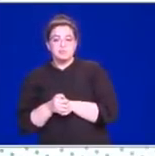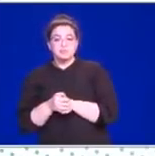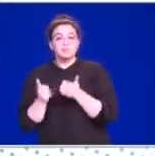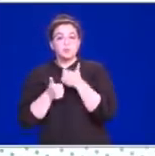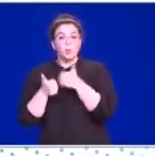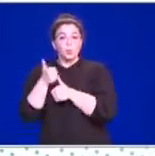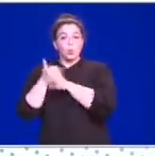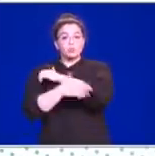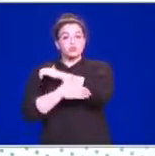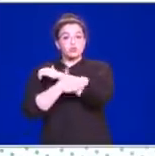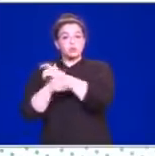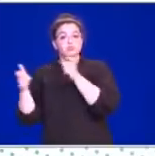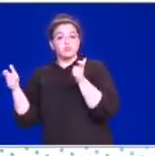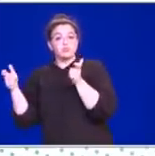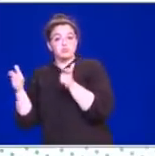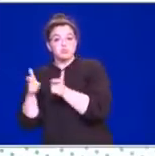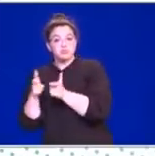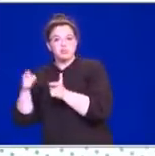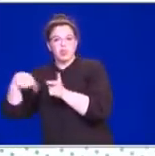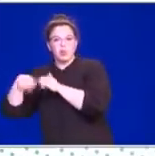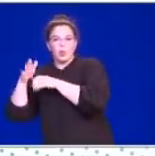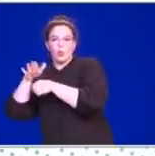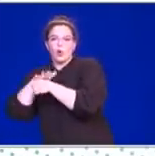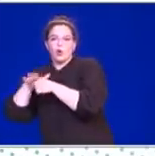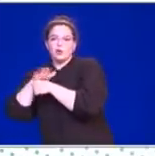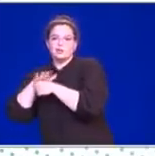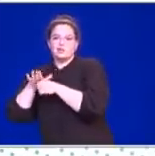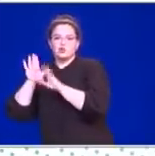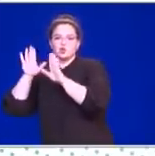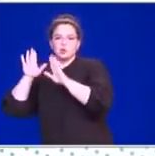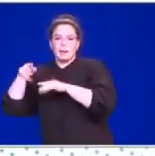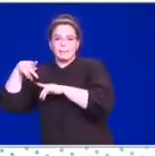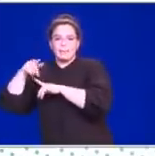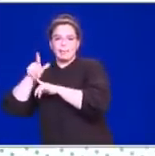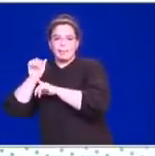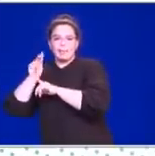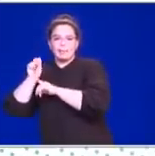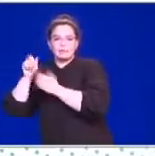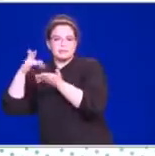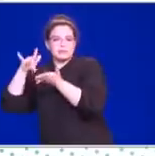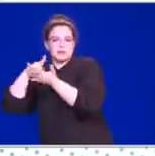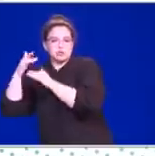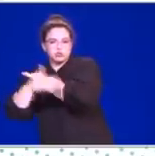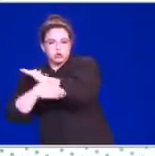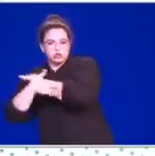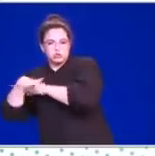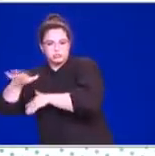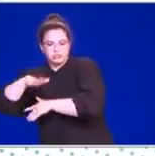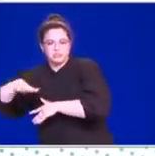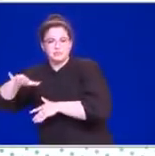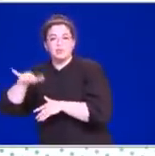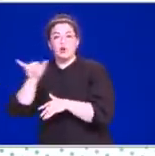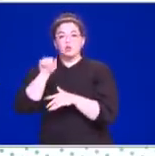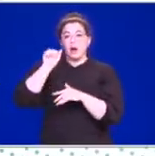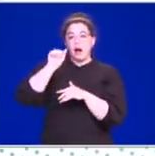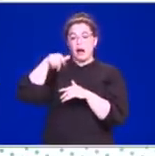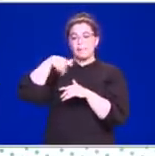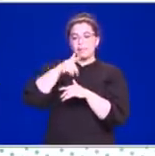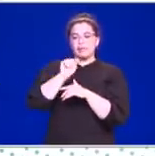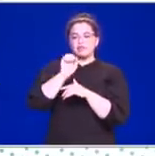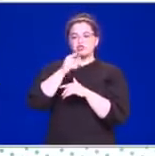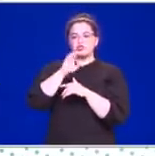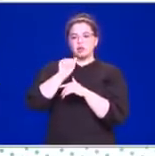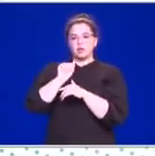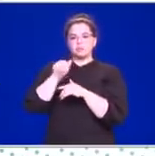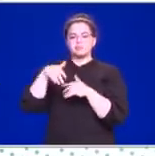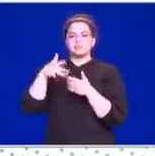Most counties declining in population were located in the Great Plains region of the country's midsection, along with parts of Appalachia, interior parts